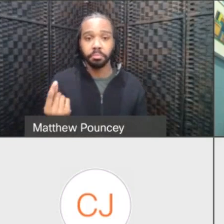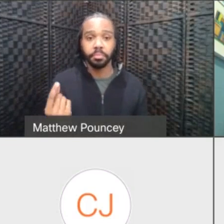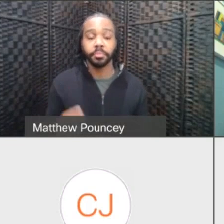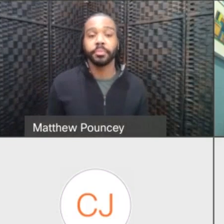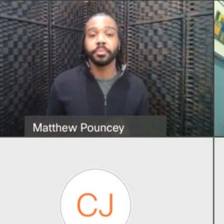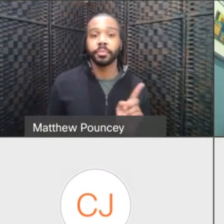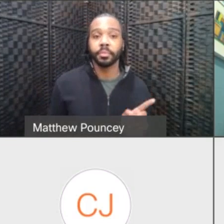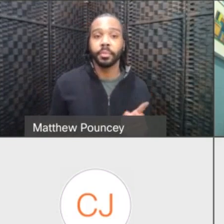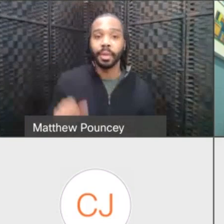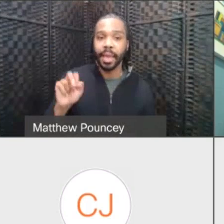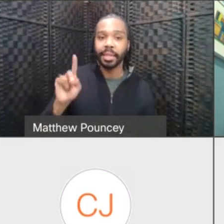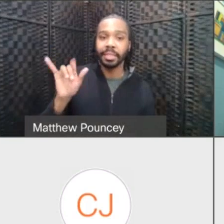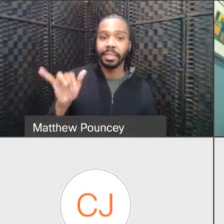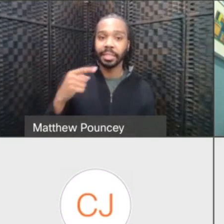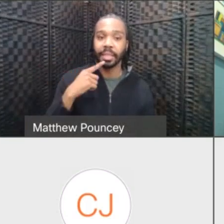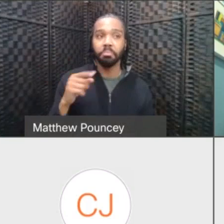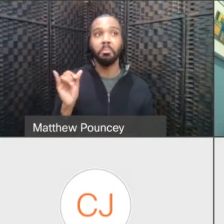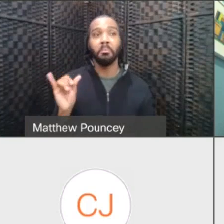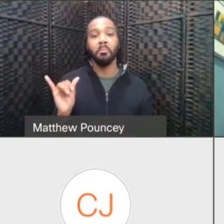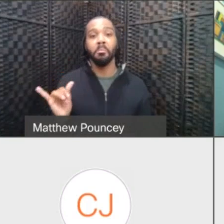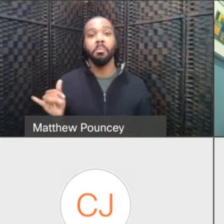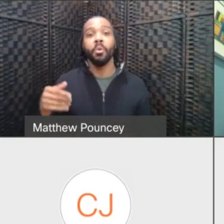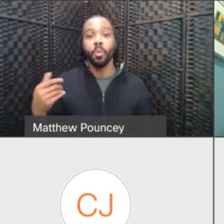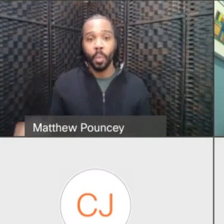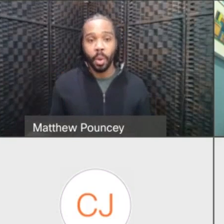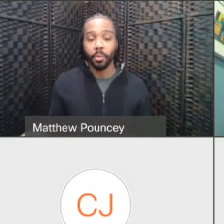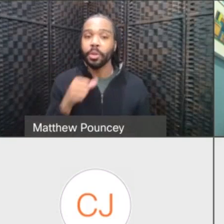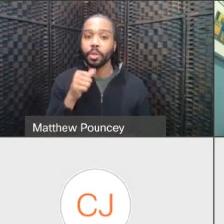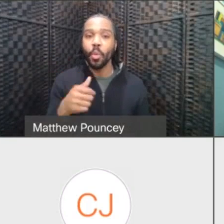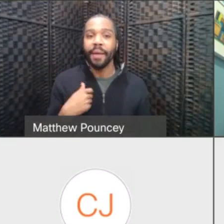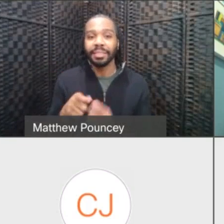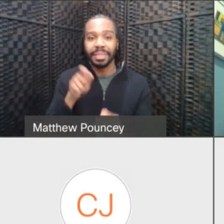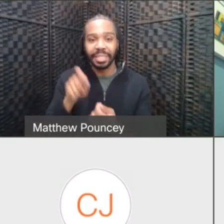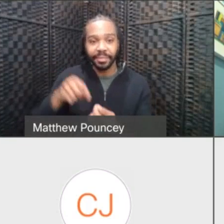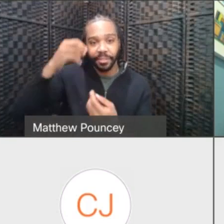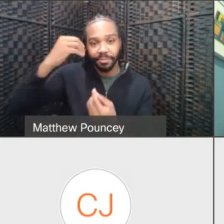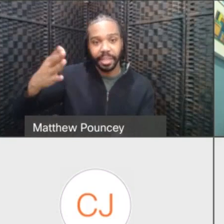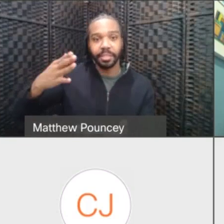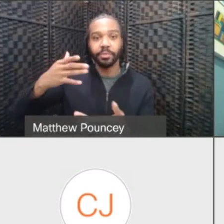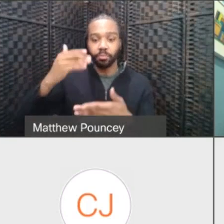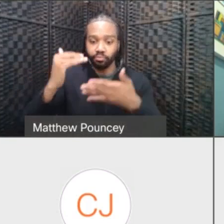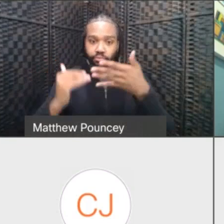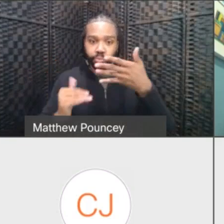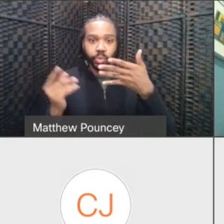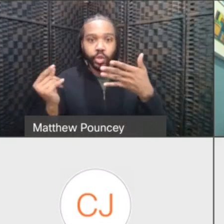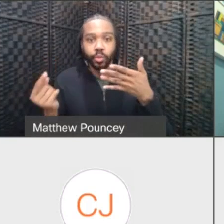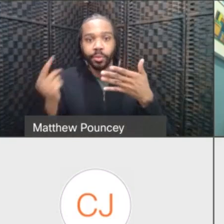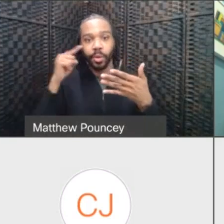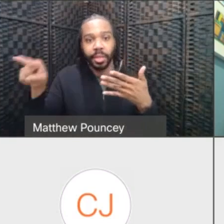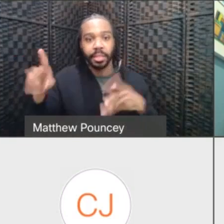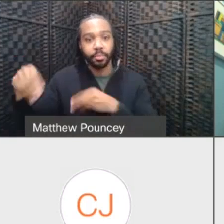For one, there isn't specific guidance about steps providers need to take. I will also say